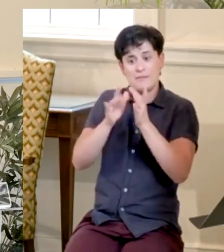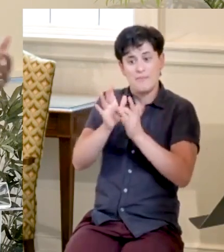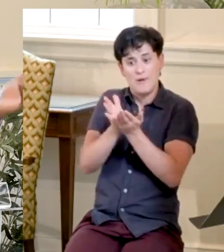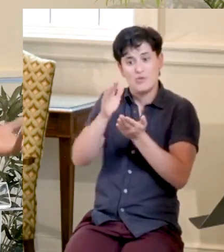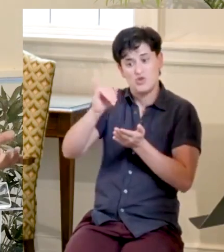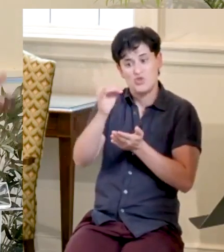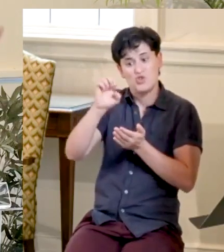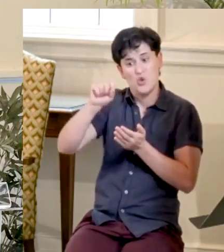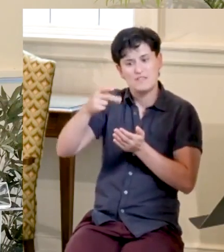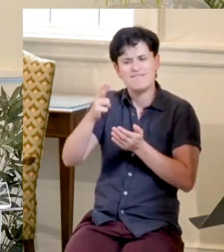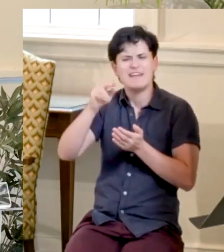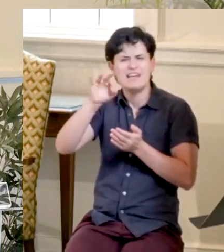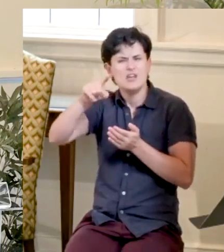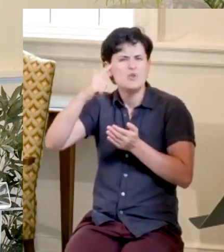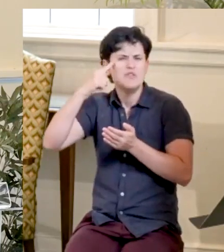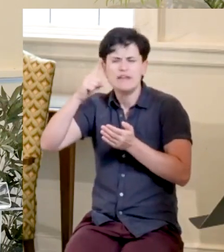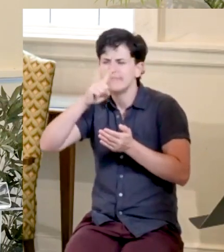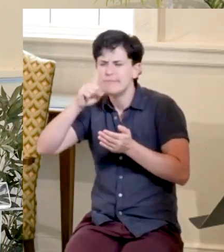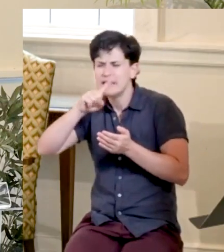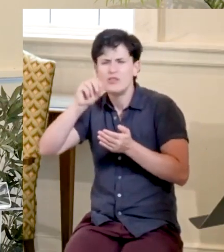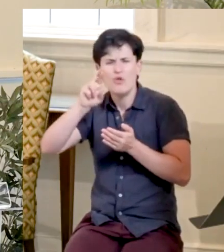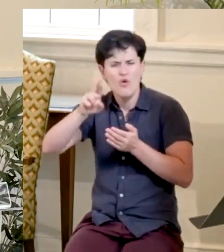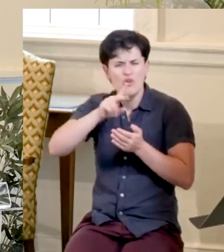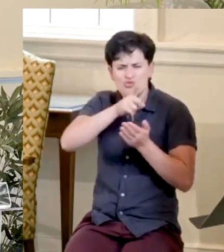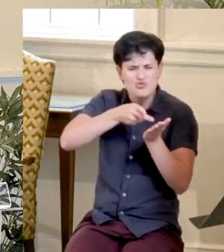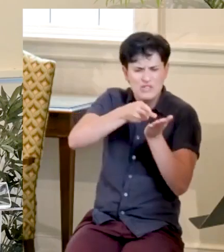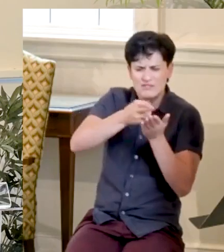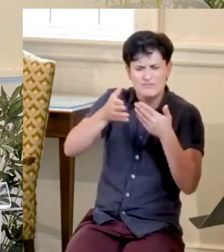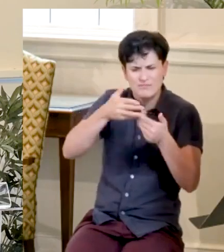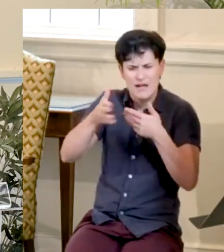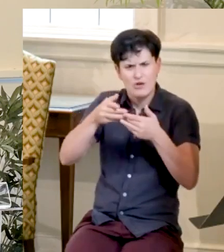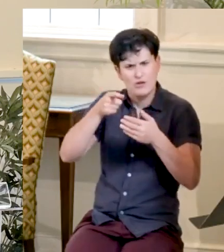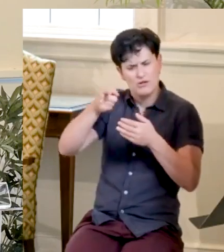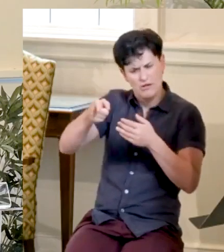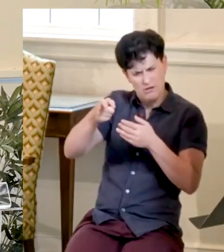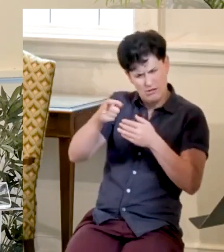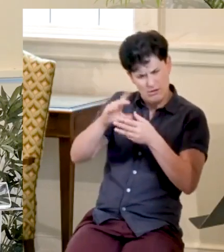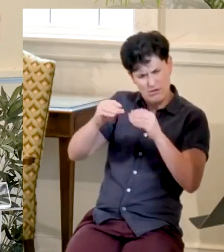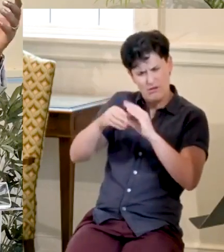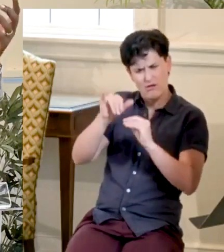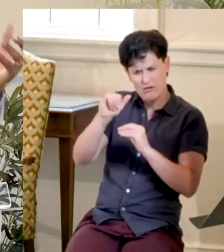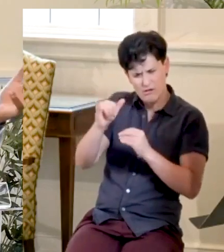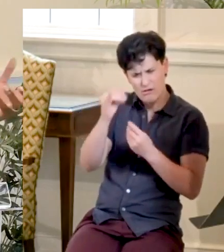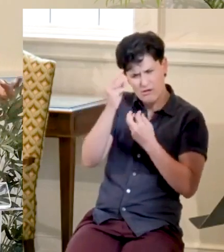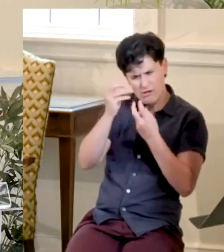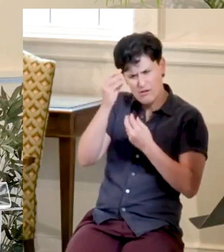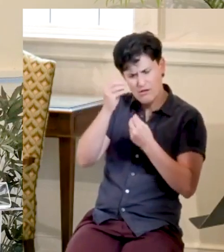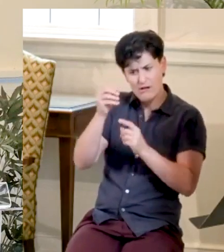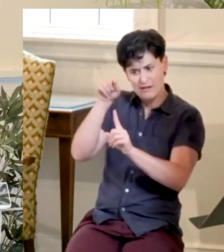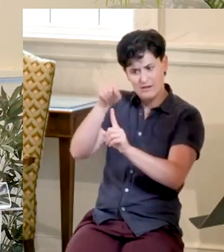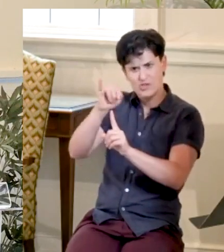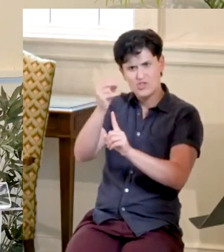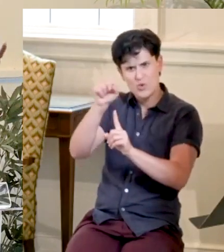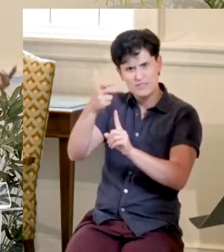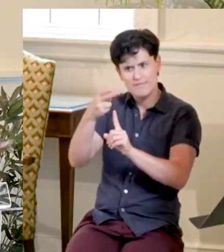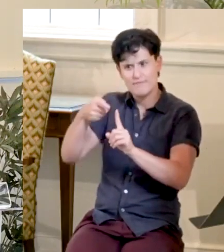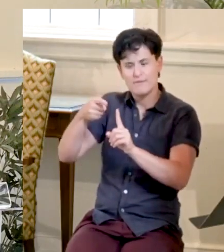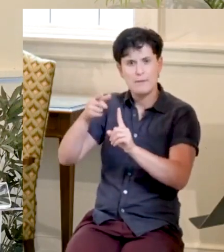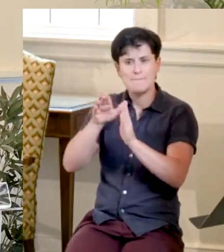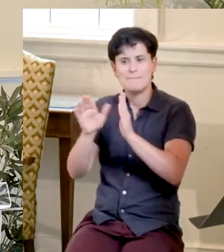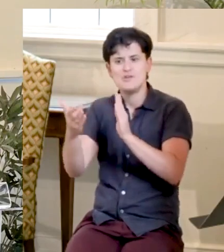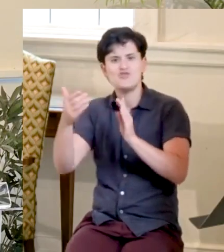or metaphor, it offers a powerful lens on resilience. He was betrayed by those closest to